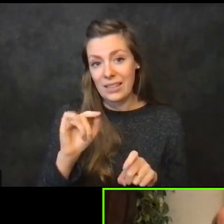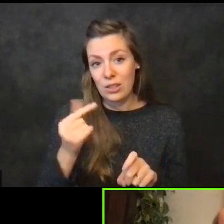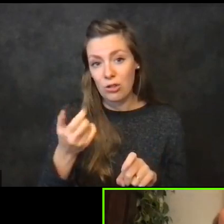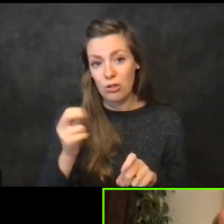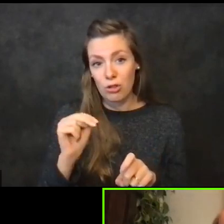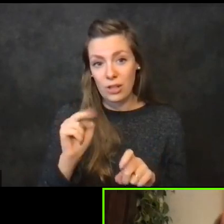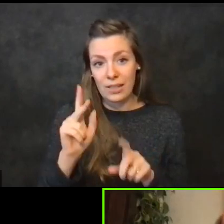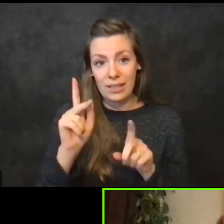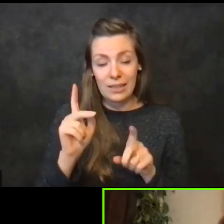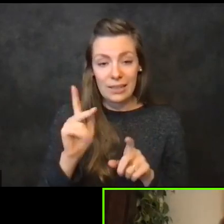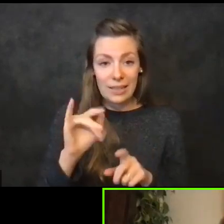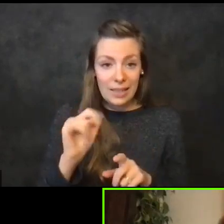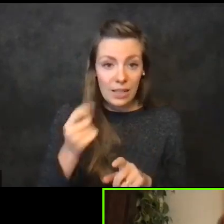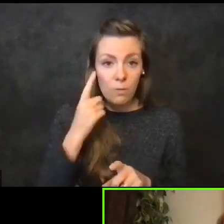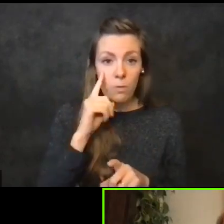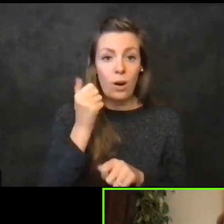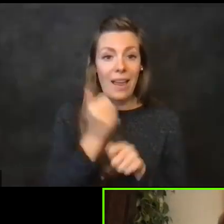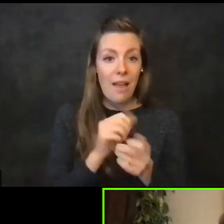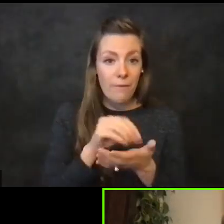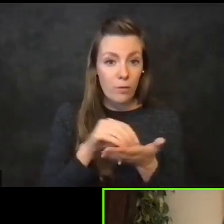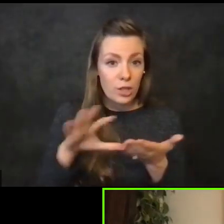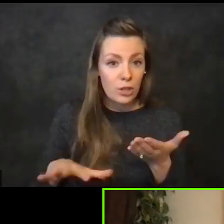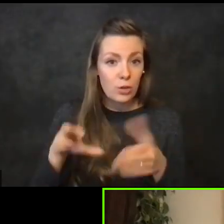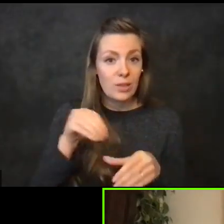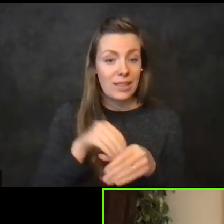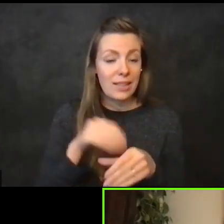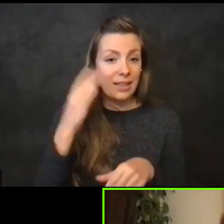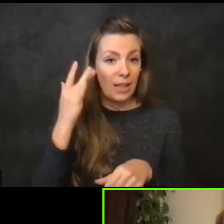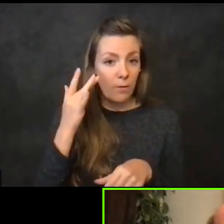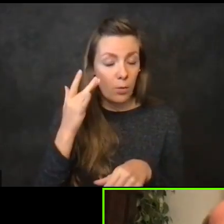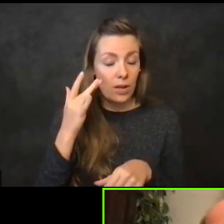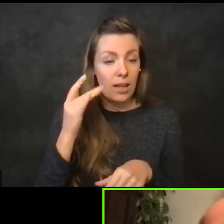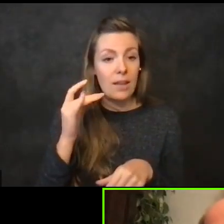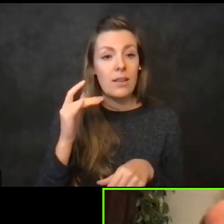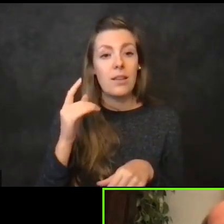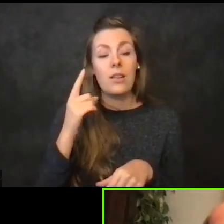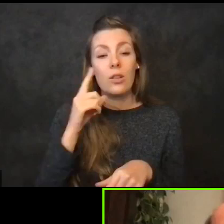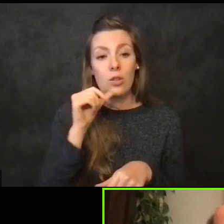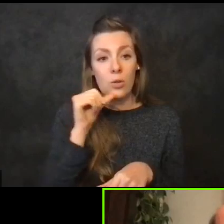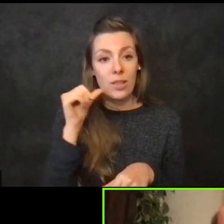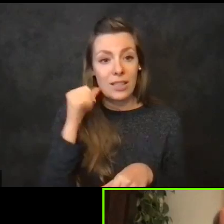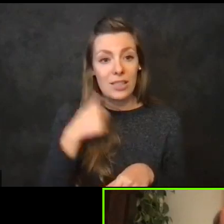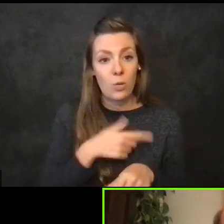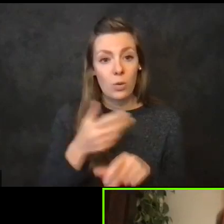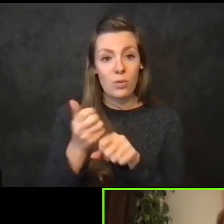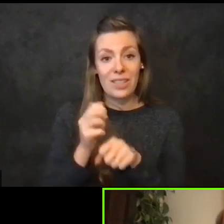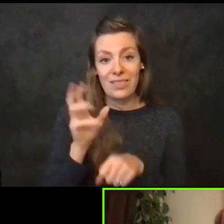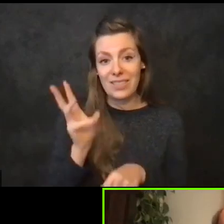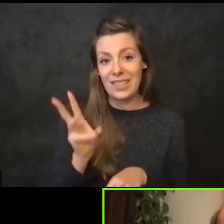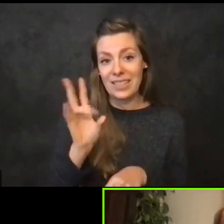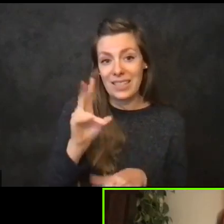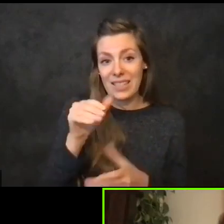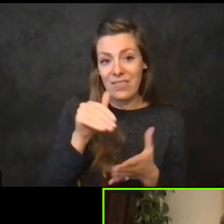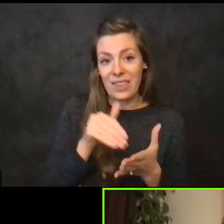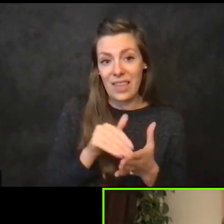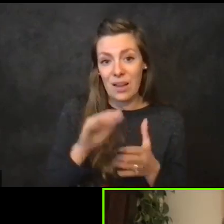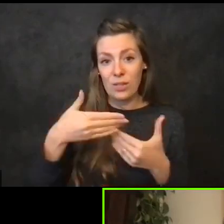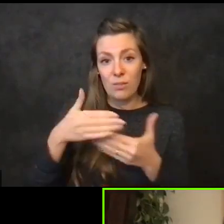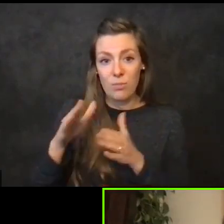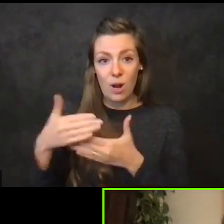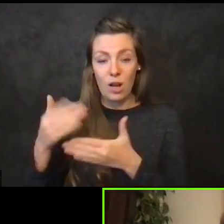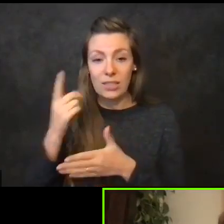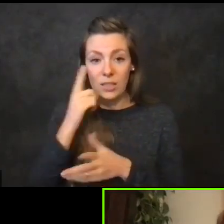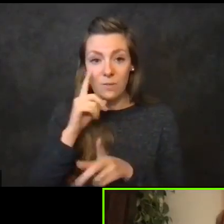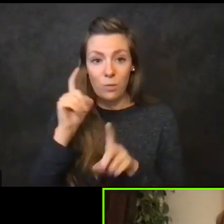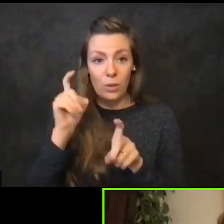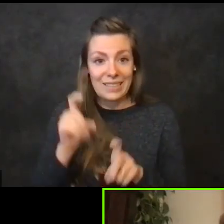in California. And so yesterday, Sonoma County Office of Education received 67,000 boxes of tests, 2